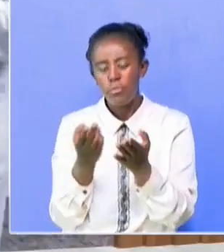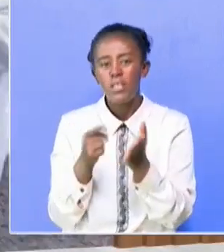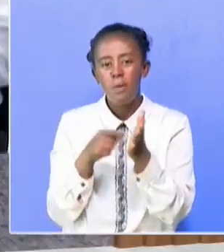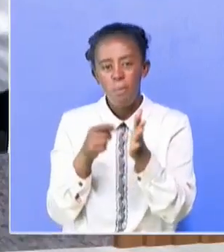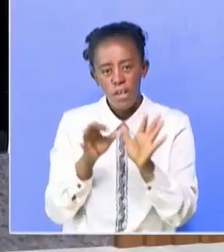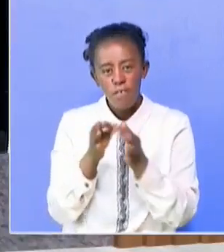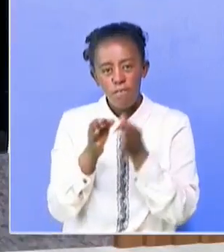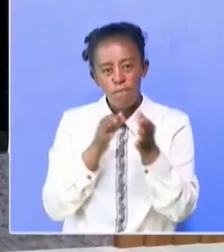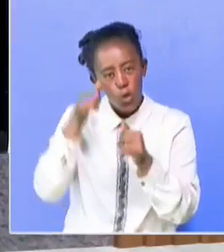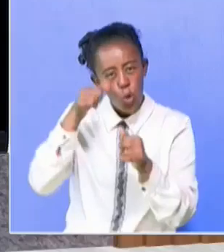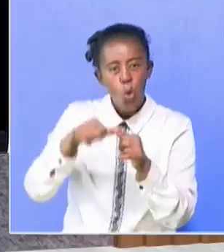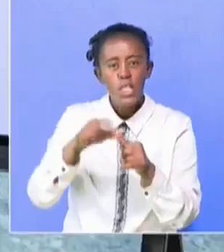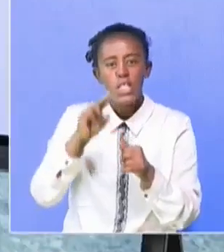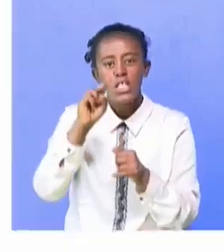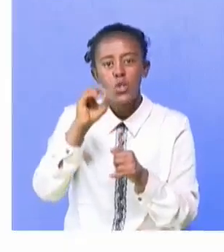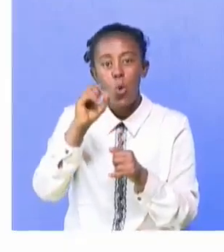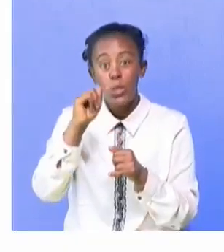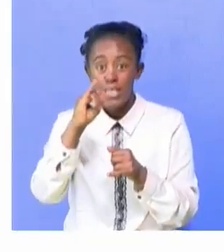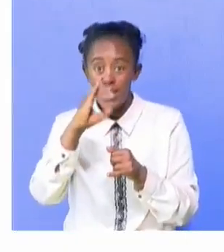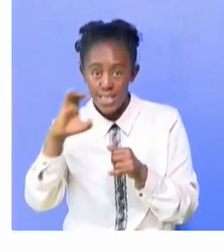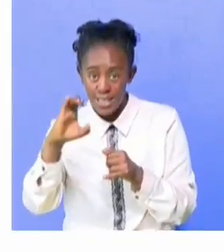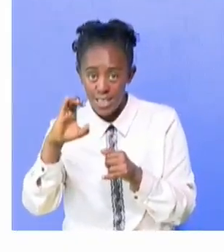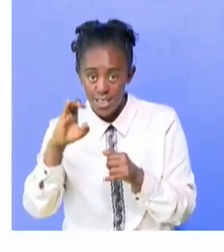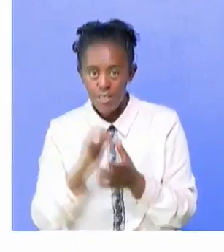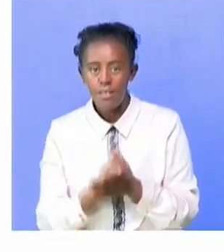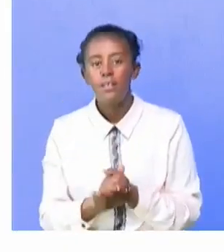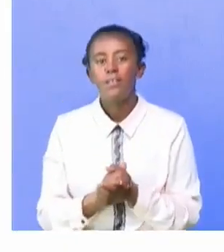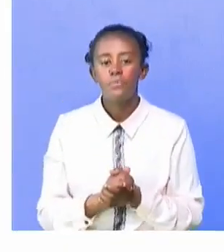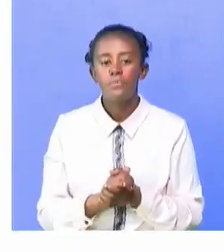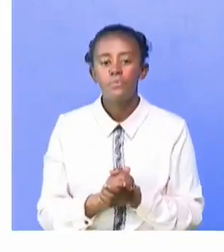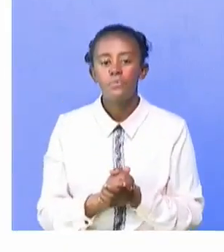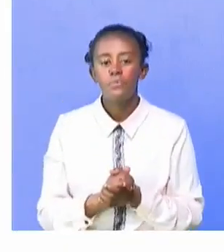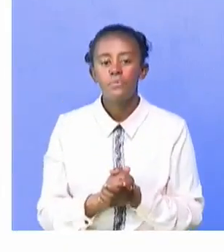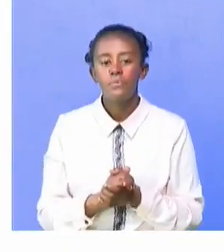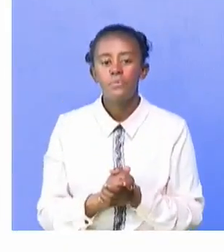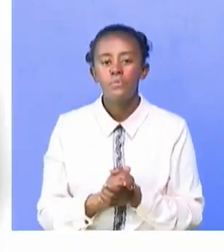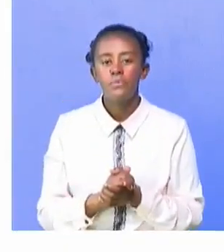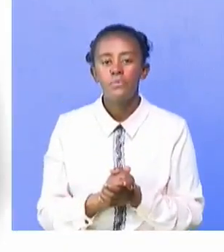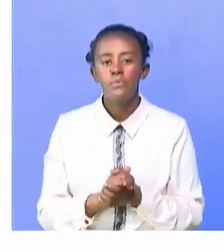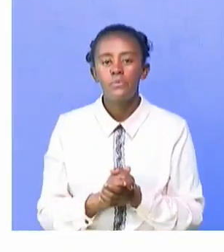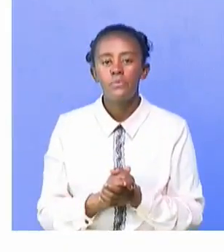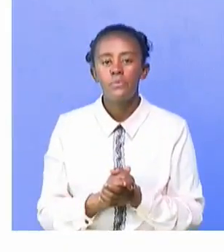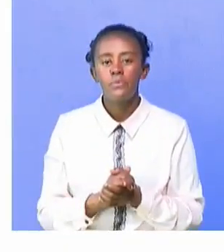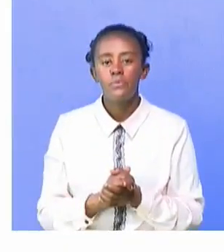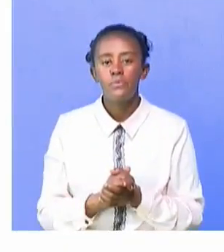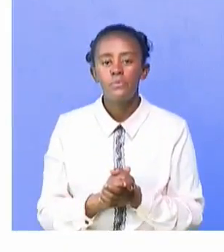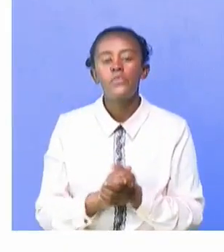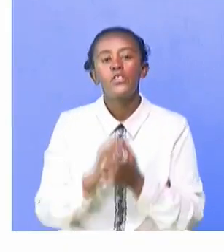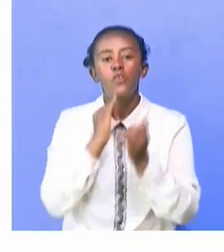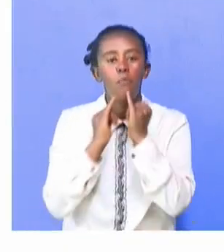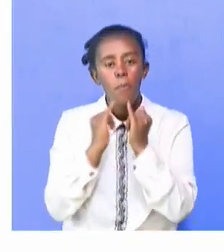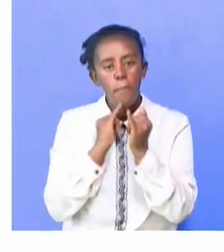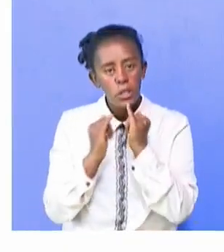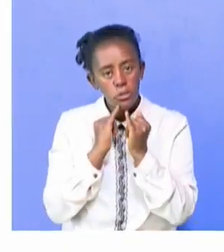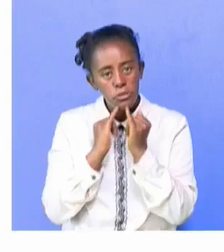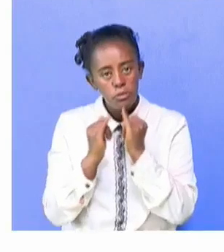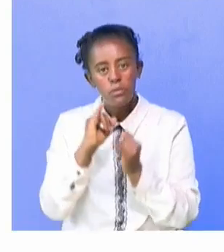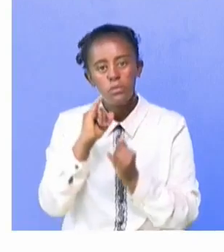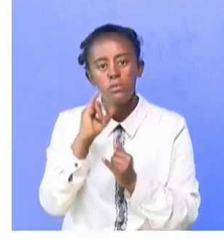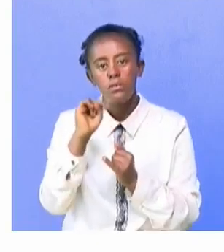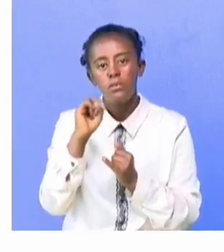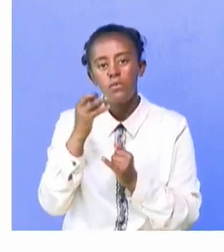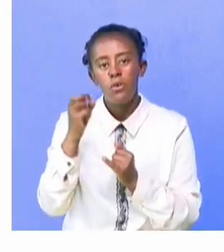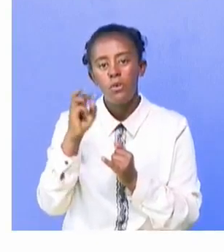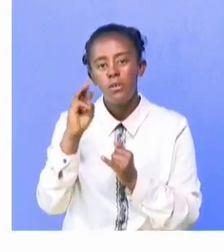notice. One, notice. The other one is information.